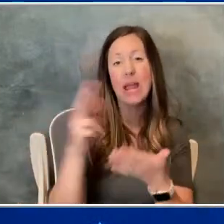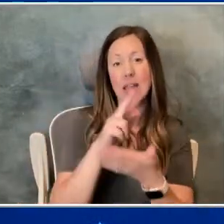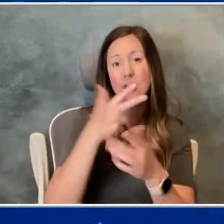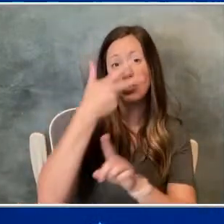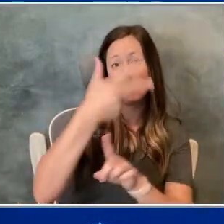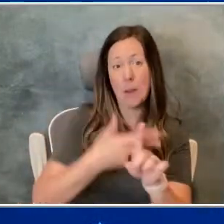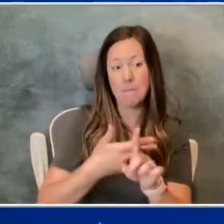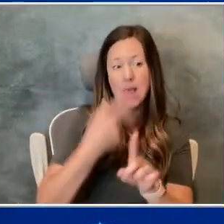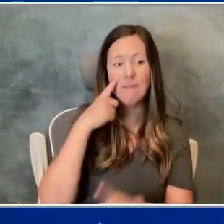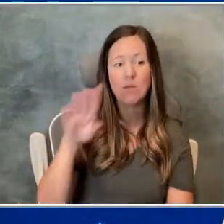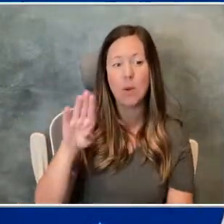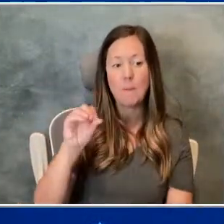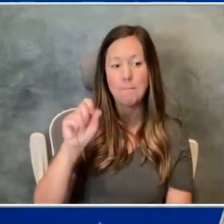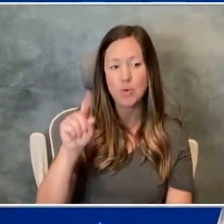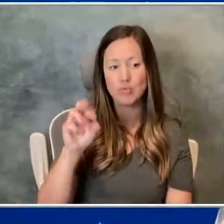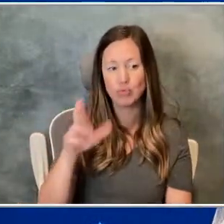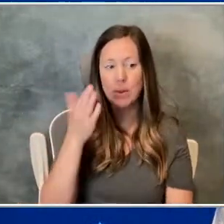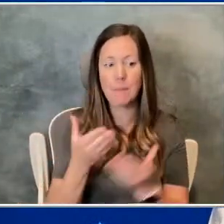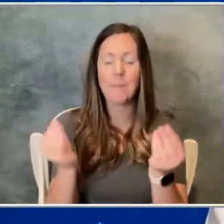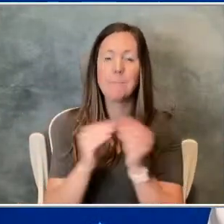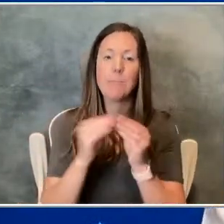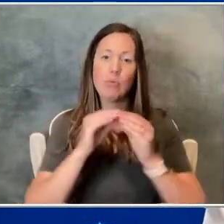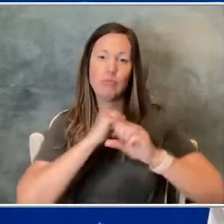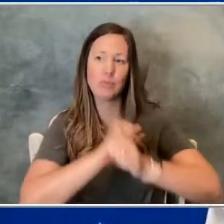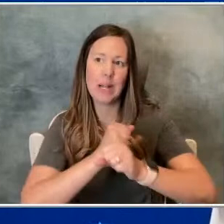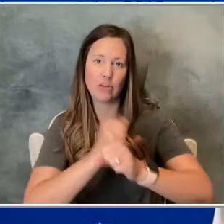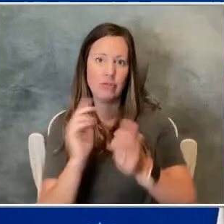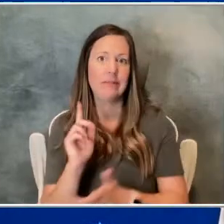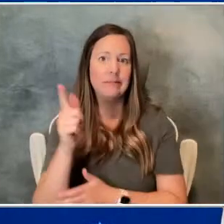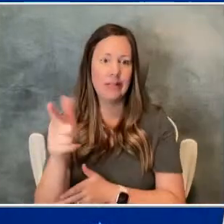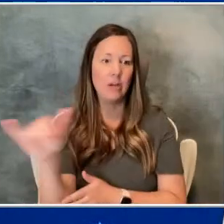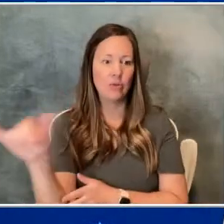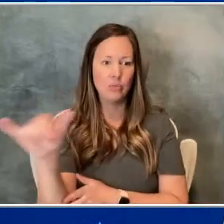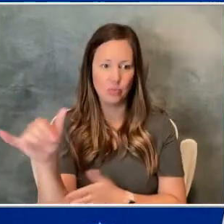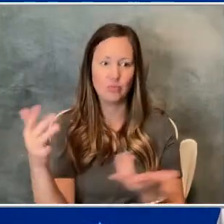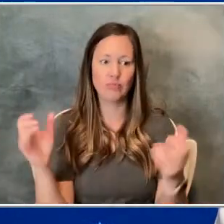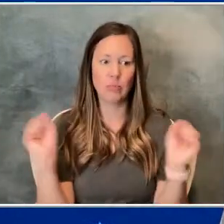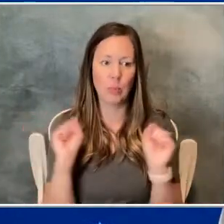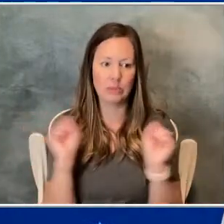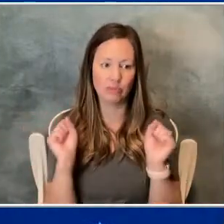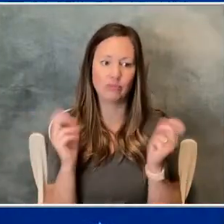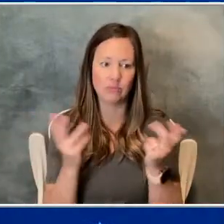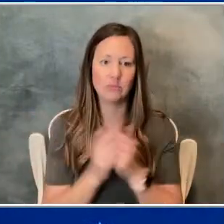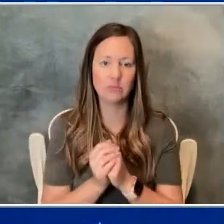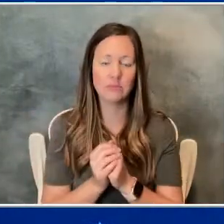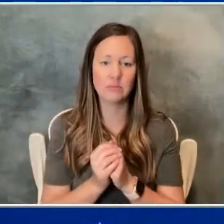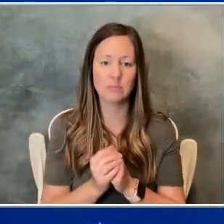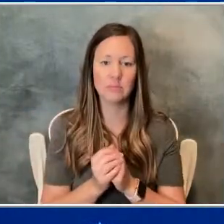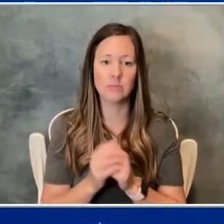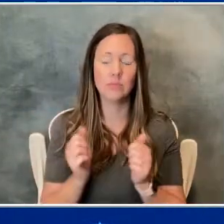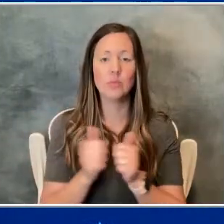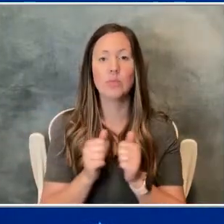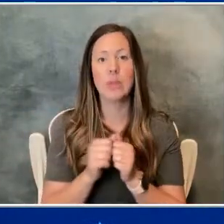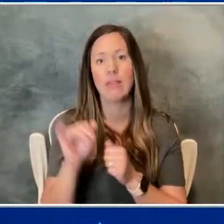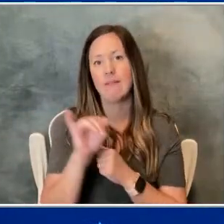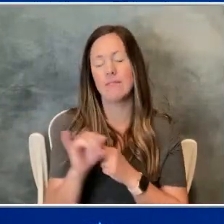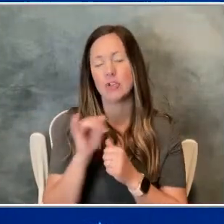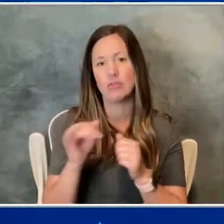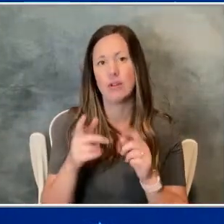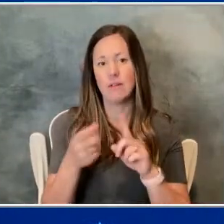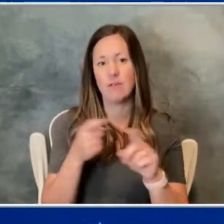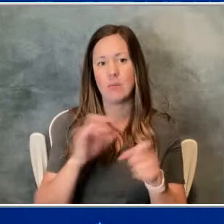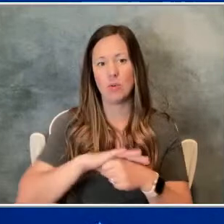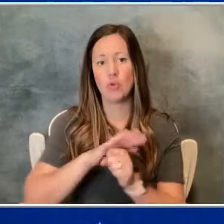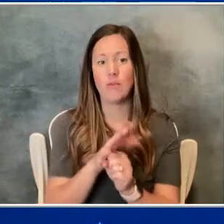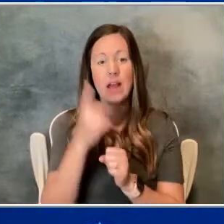will give you even maybe more protection through those later winter months as well, especially against infection, which I think overall